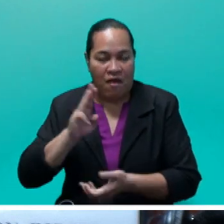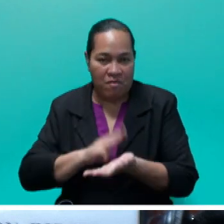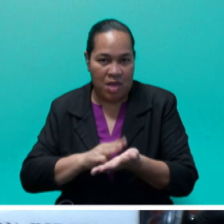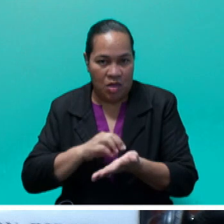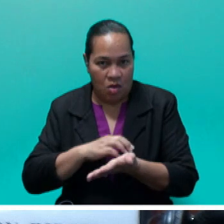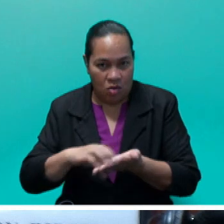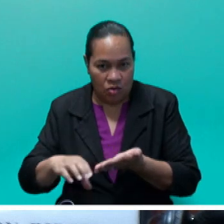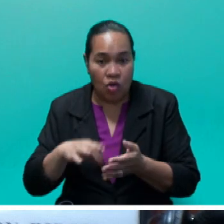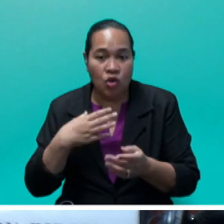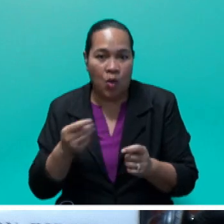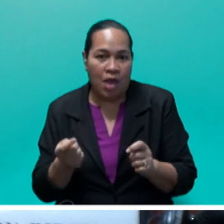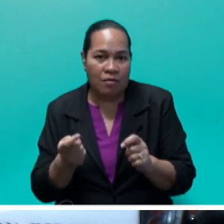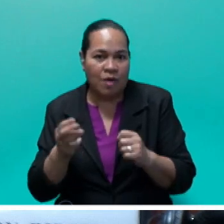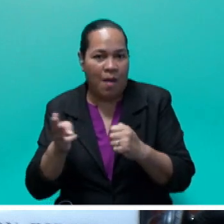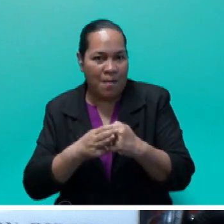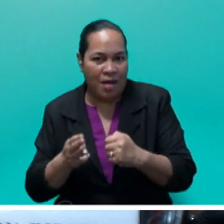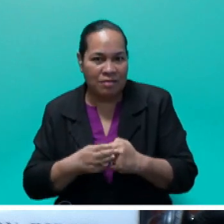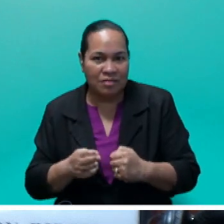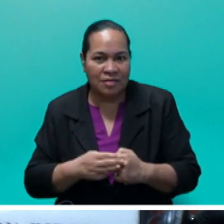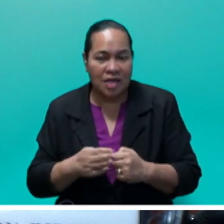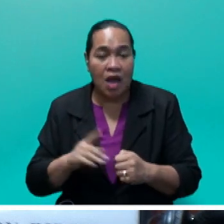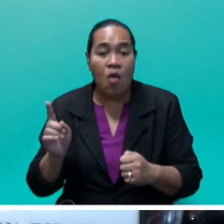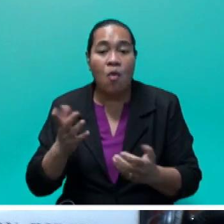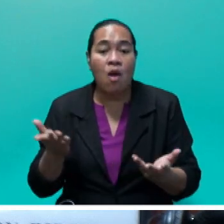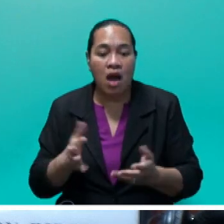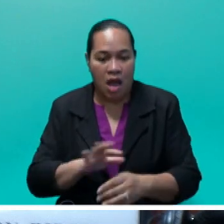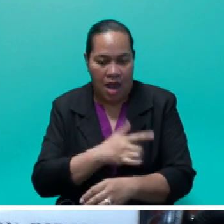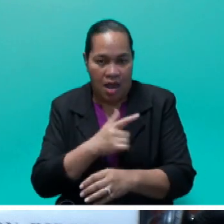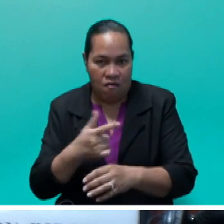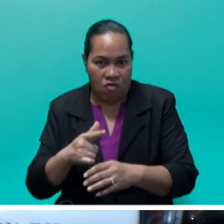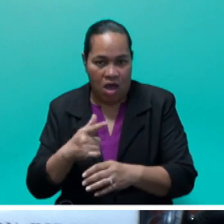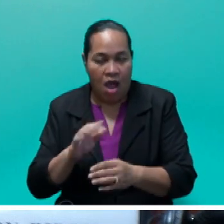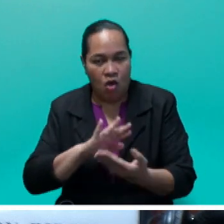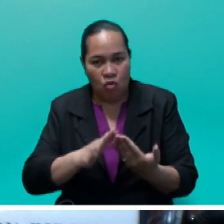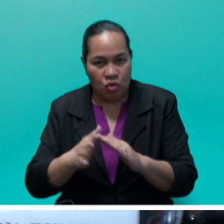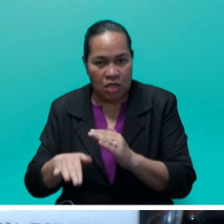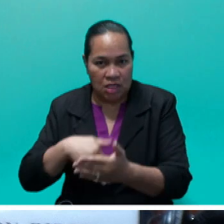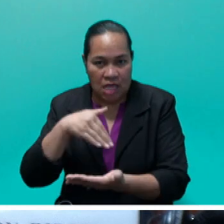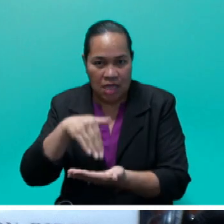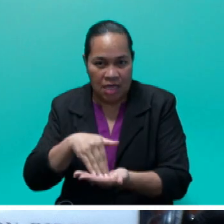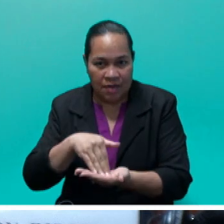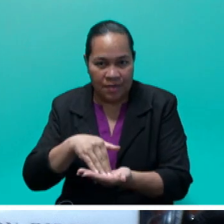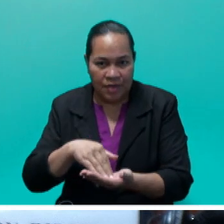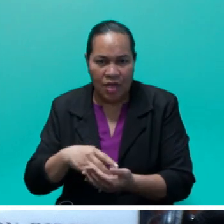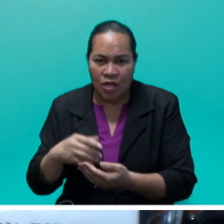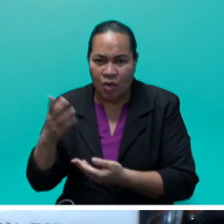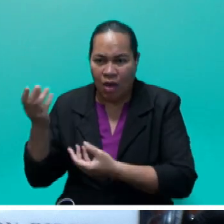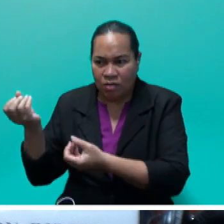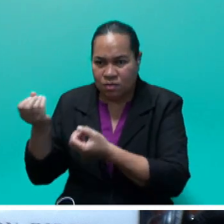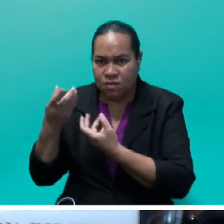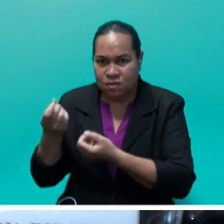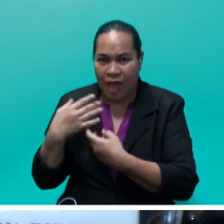to renovate the Levuka Community Center. From the brief that was given to me